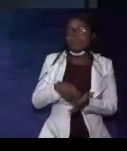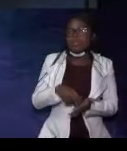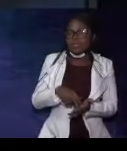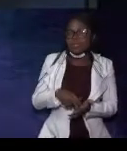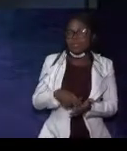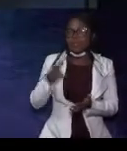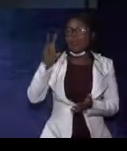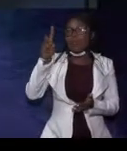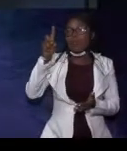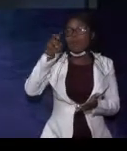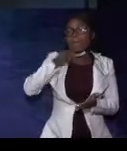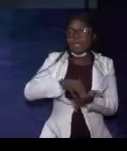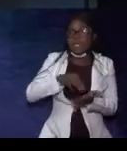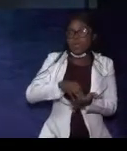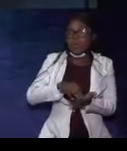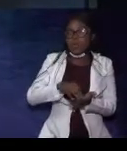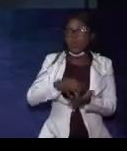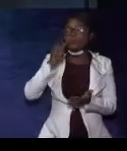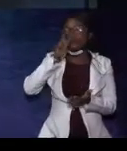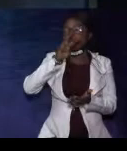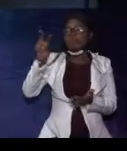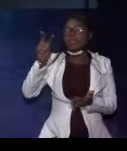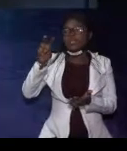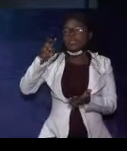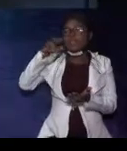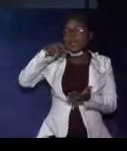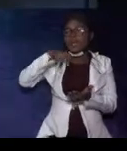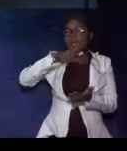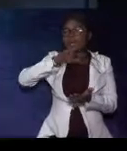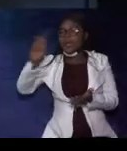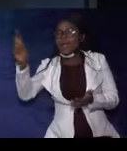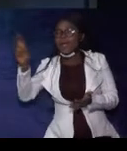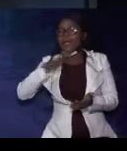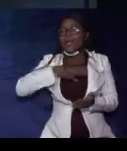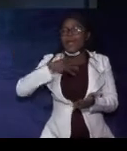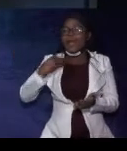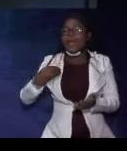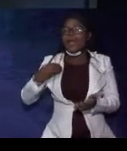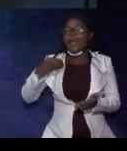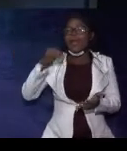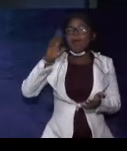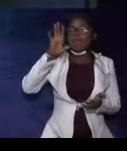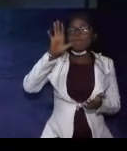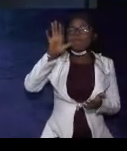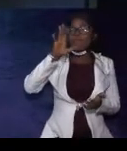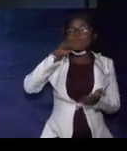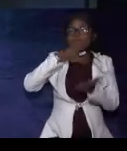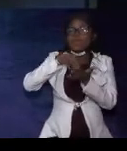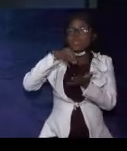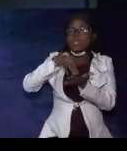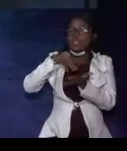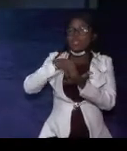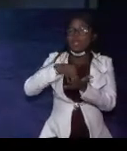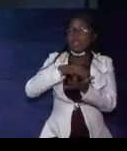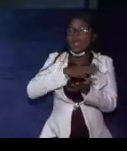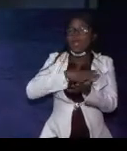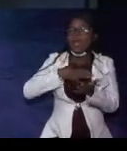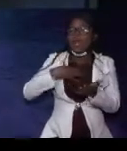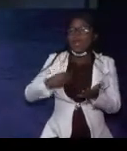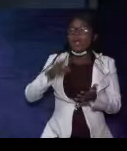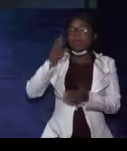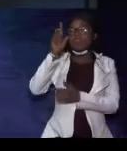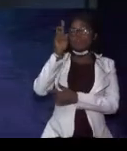trillion, 1 billion, 250 million. Don't be in a rush. Just pick the number and read what's on